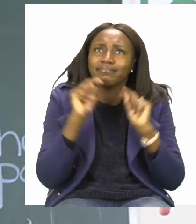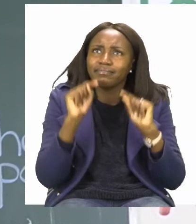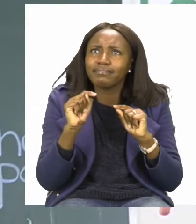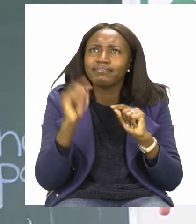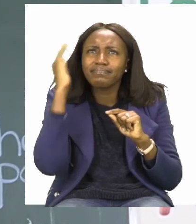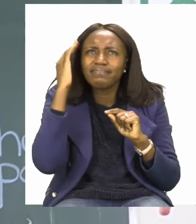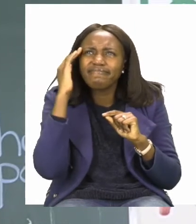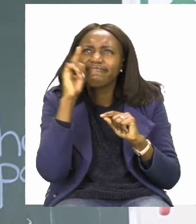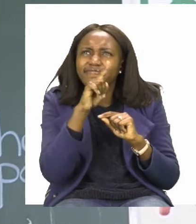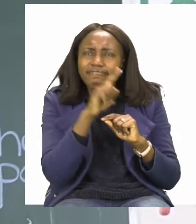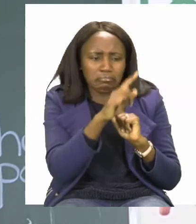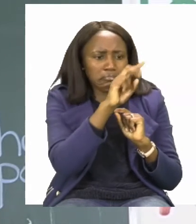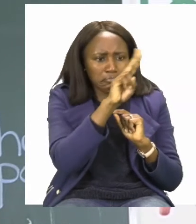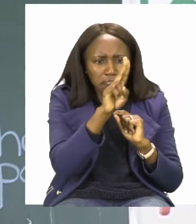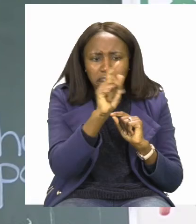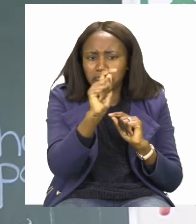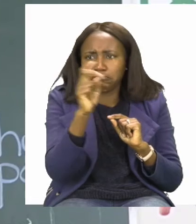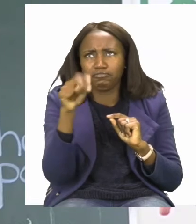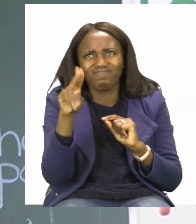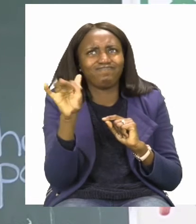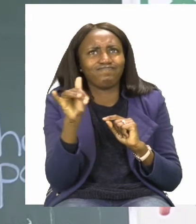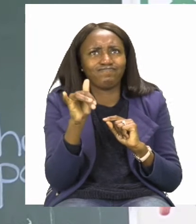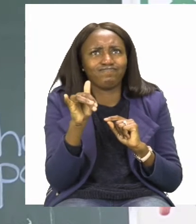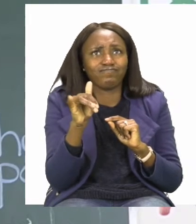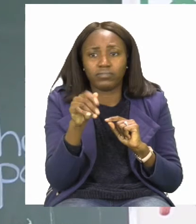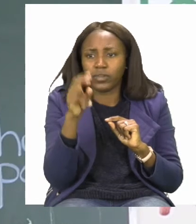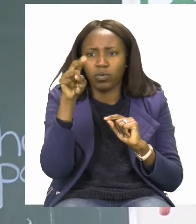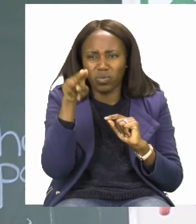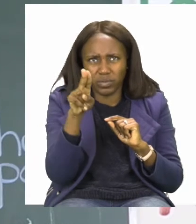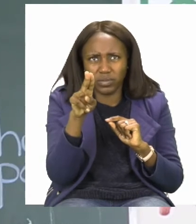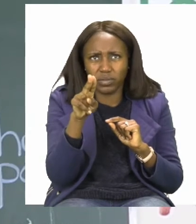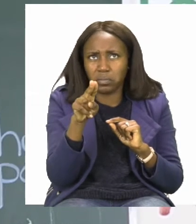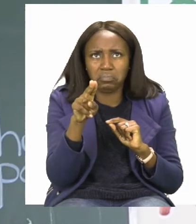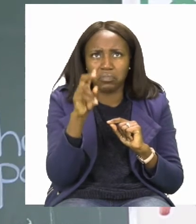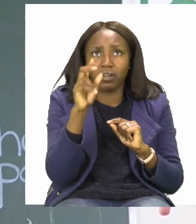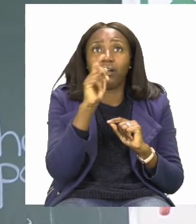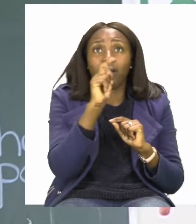find the place value. Again, you start by saying units,